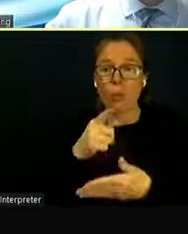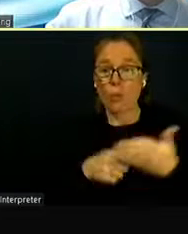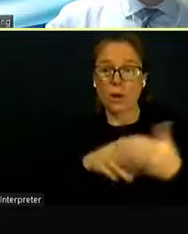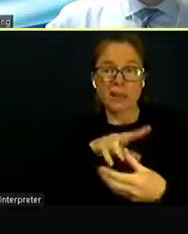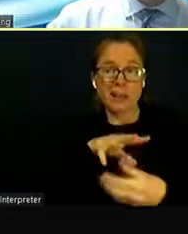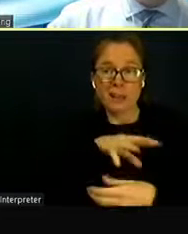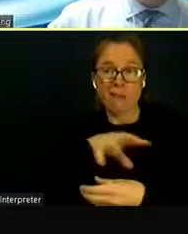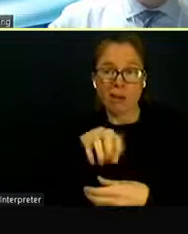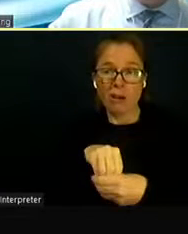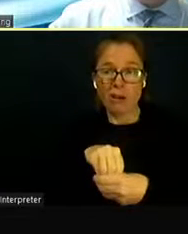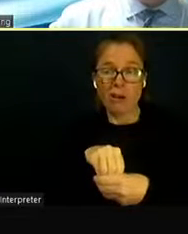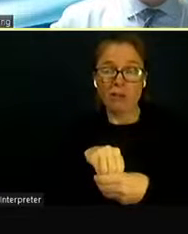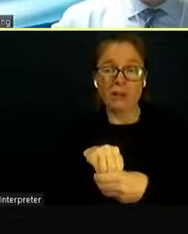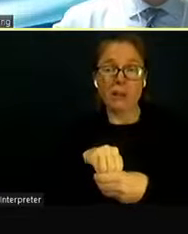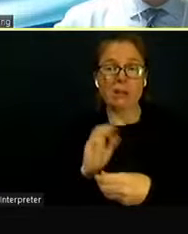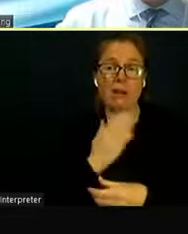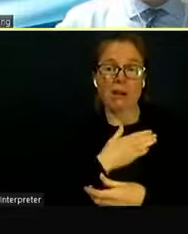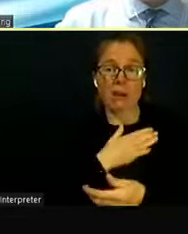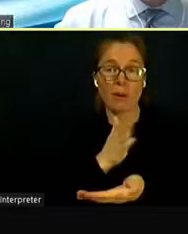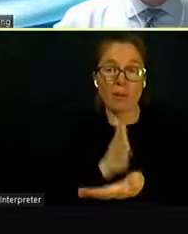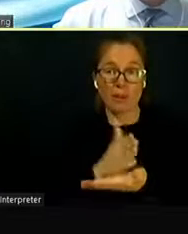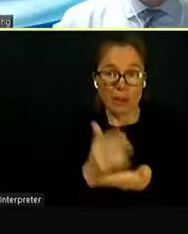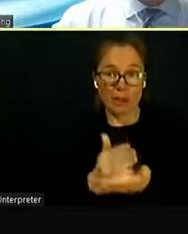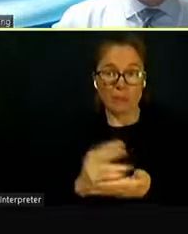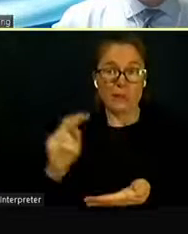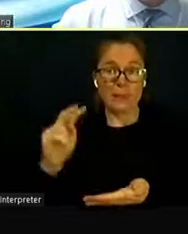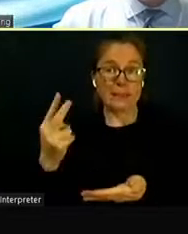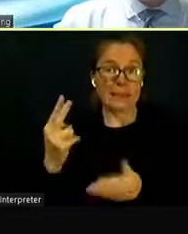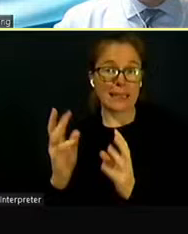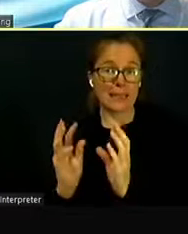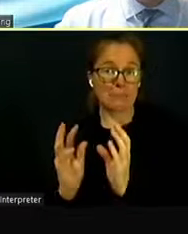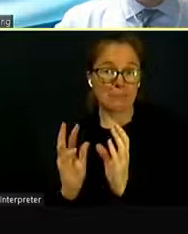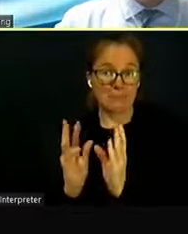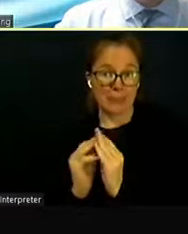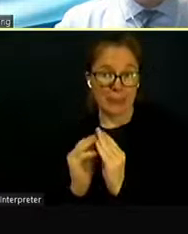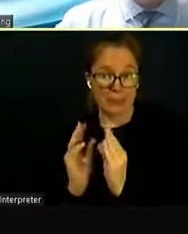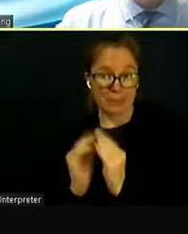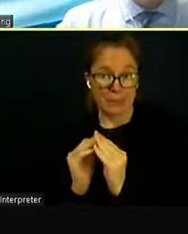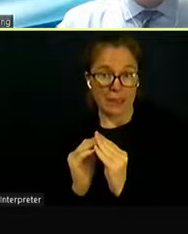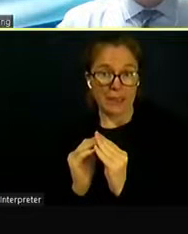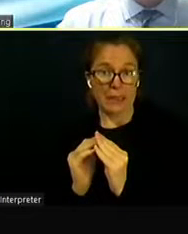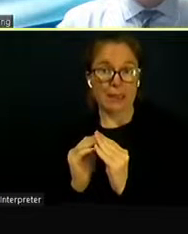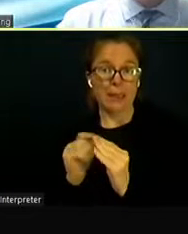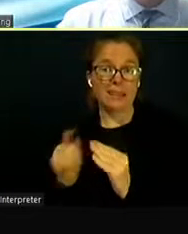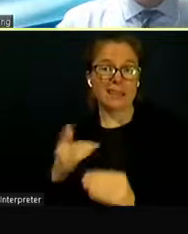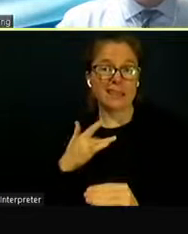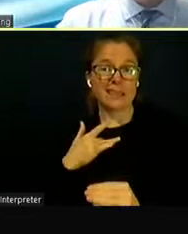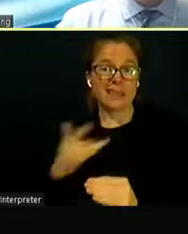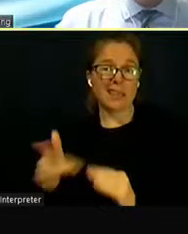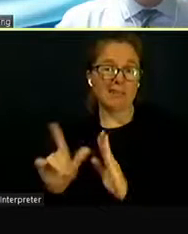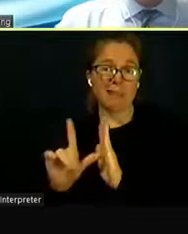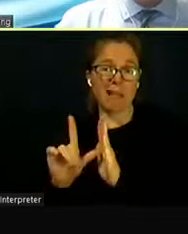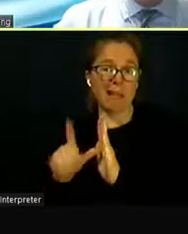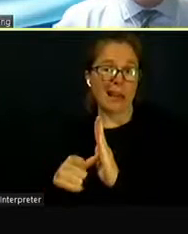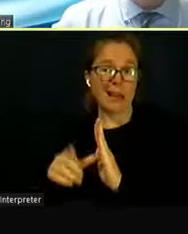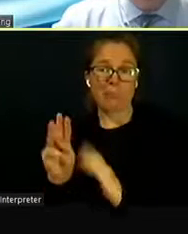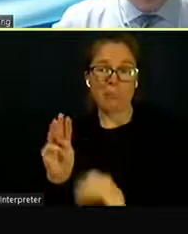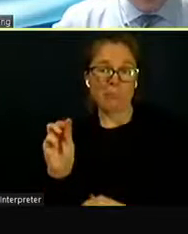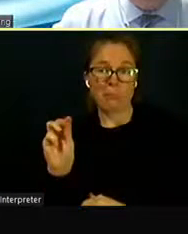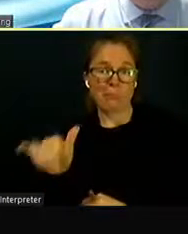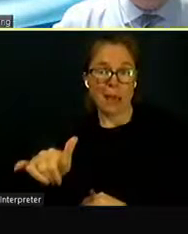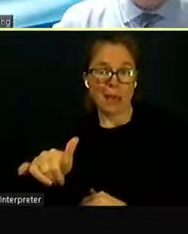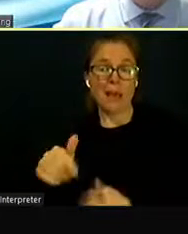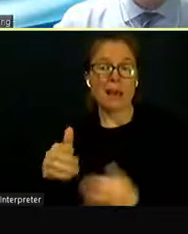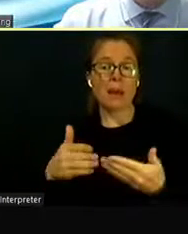county's budget. And then the second part of the budget committee, which is scheduled on a later date in May is actually a